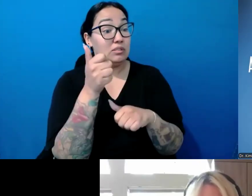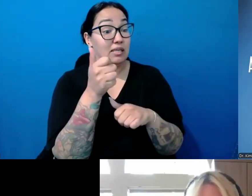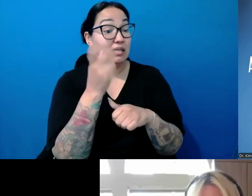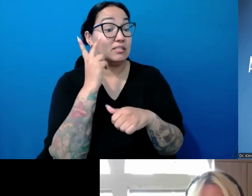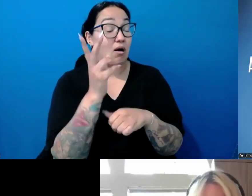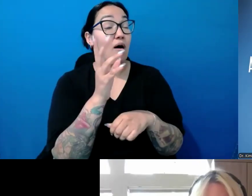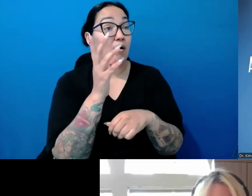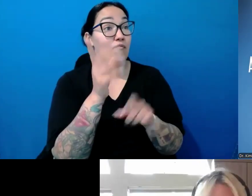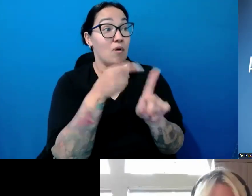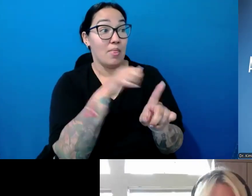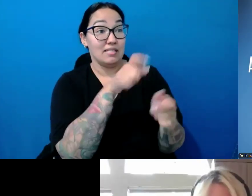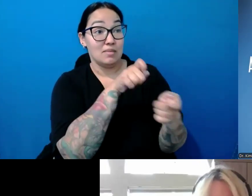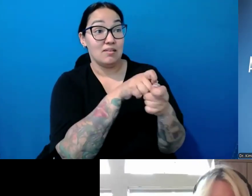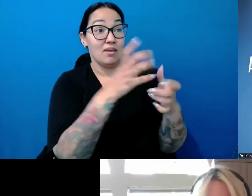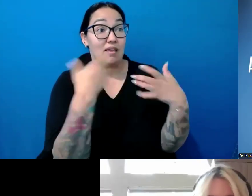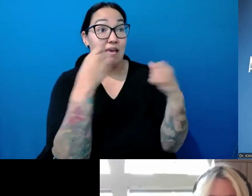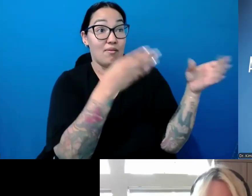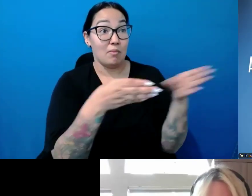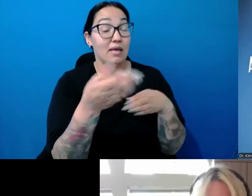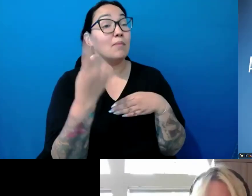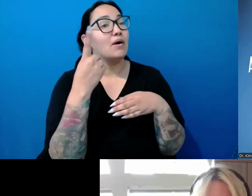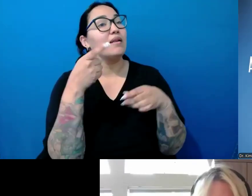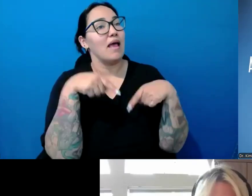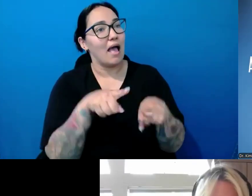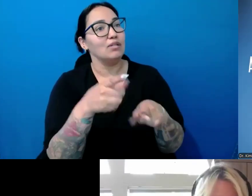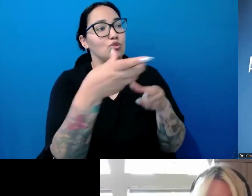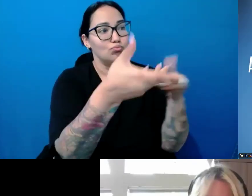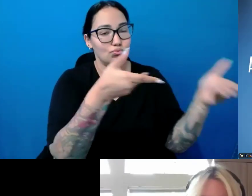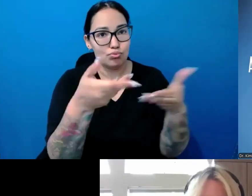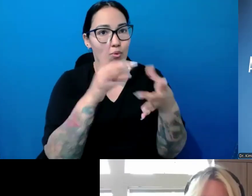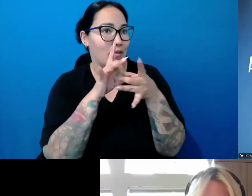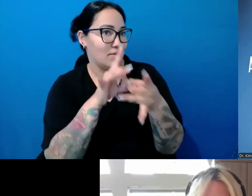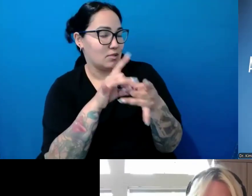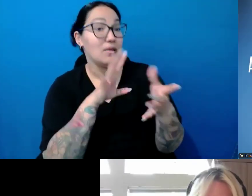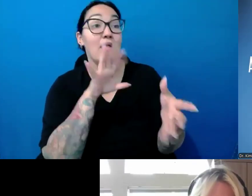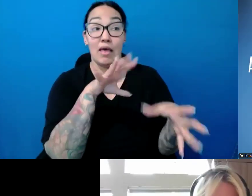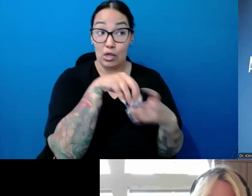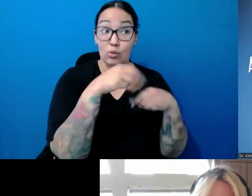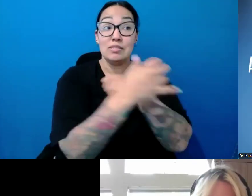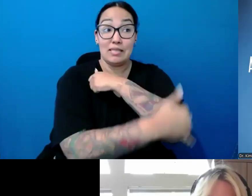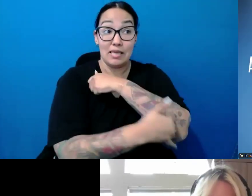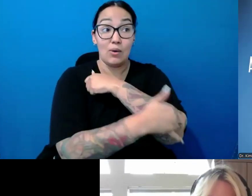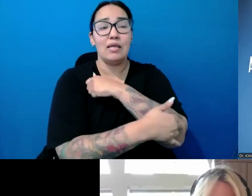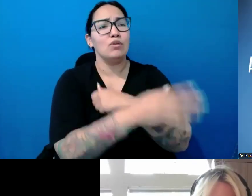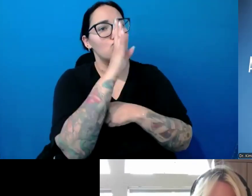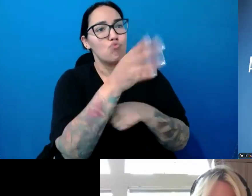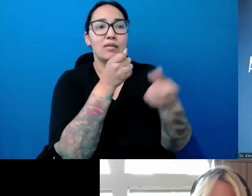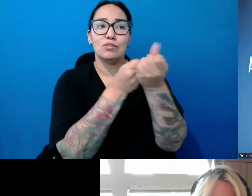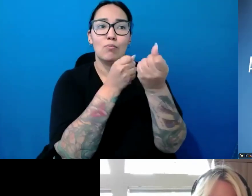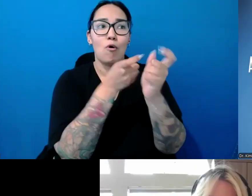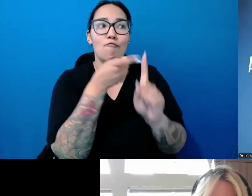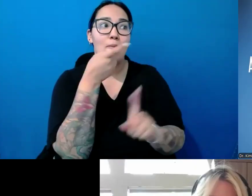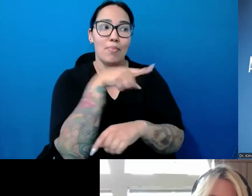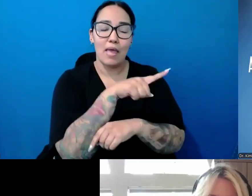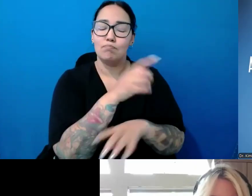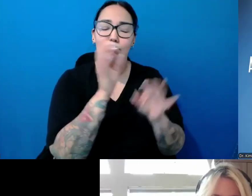that health plan. But as you broaden your relationships, and this includes the county, we've gotten direct support from the county,